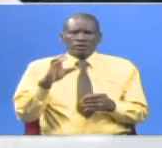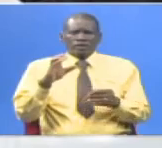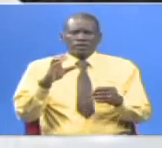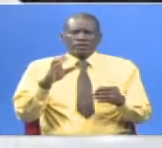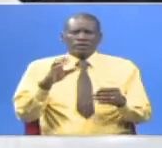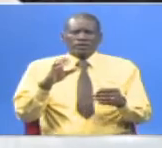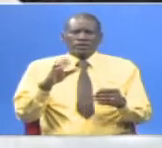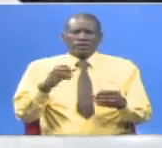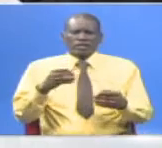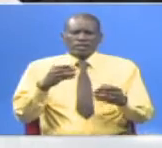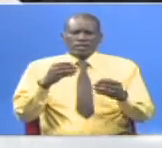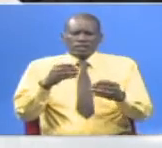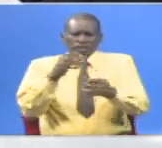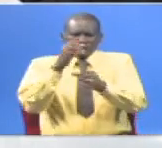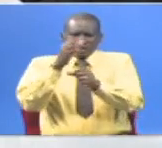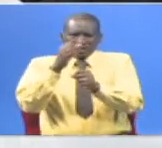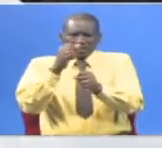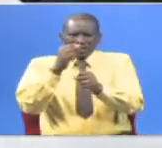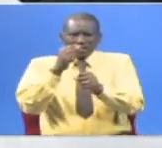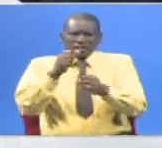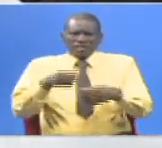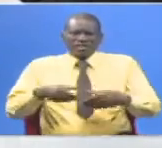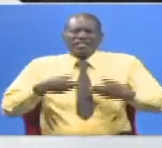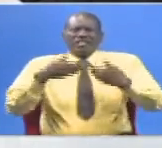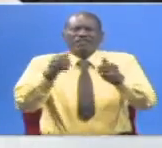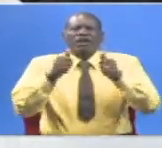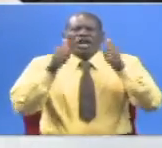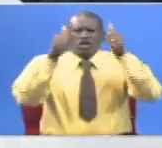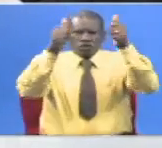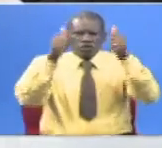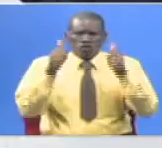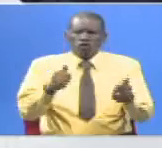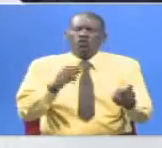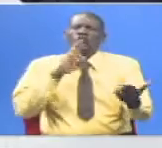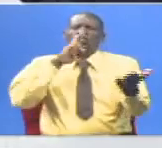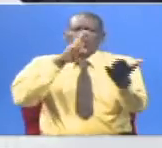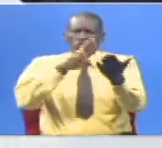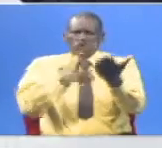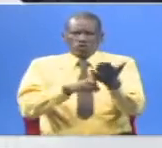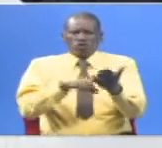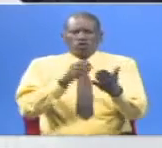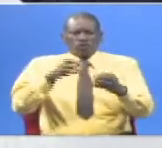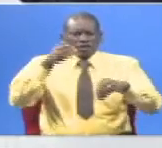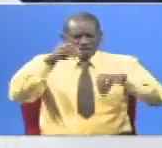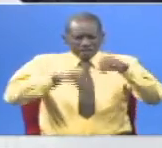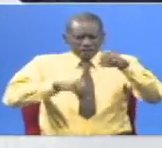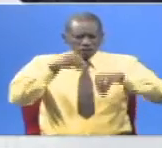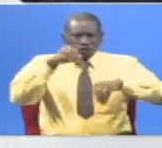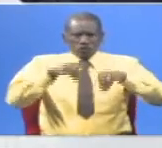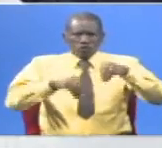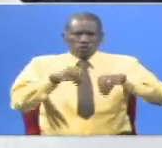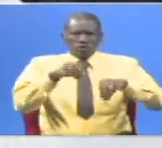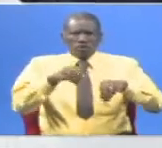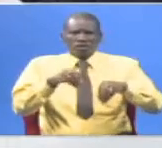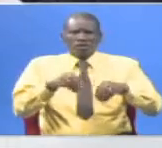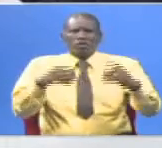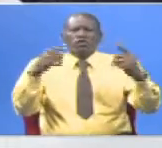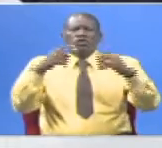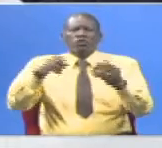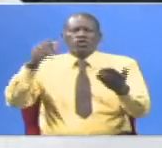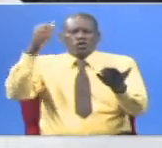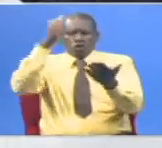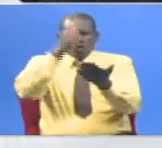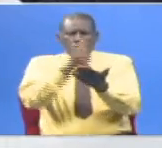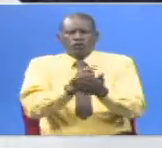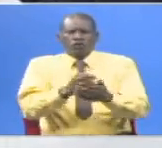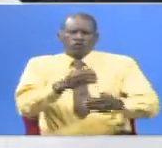delivered a notification of the result of the election to the office of